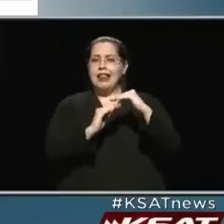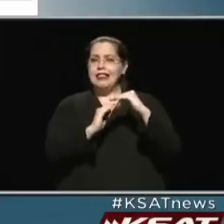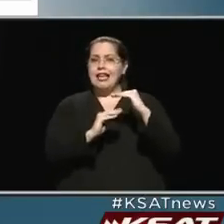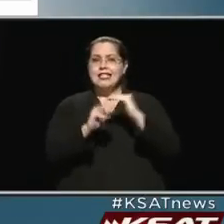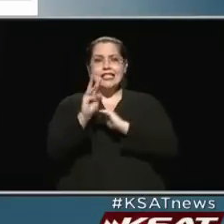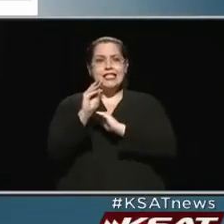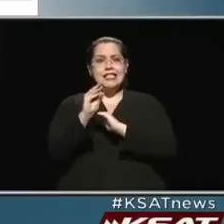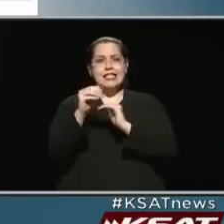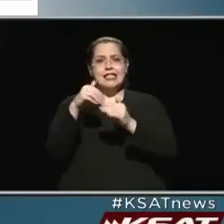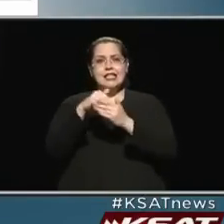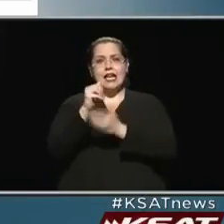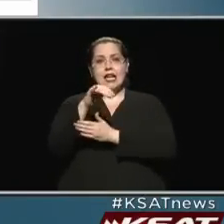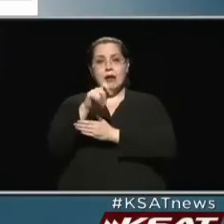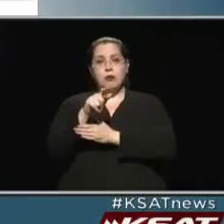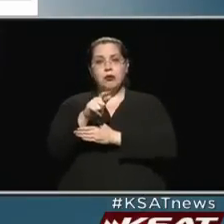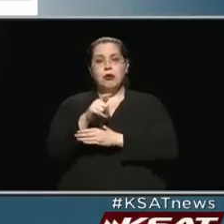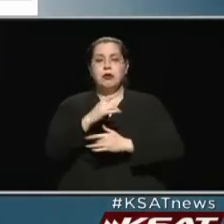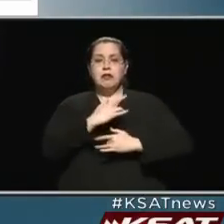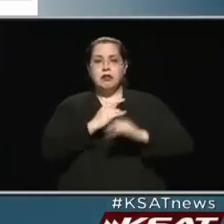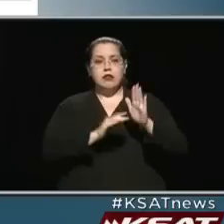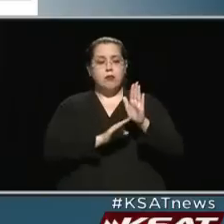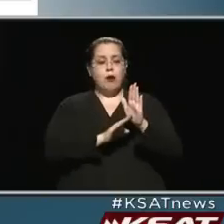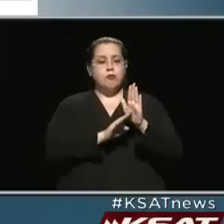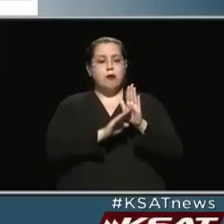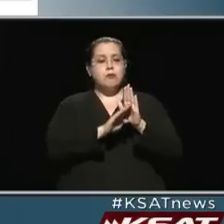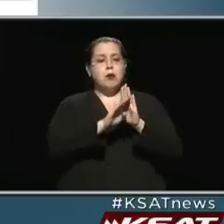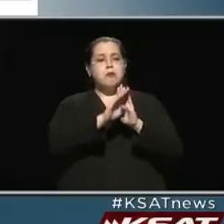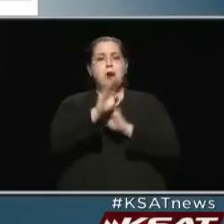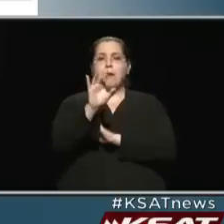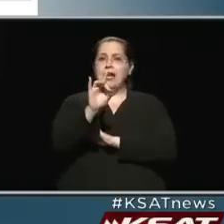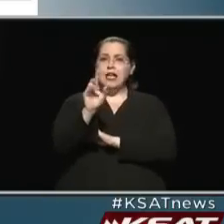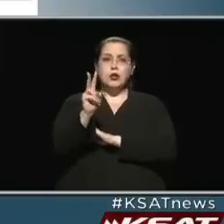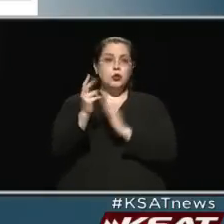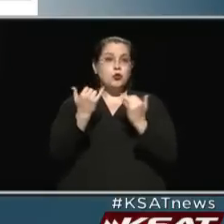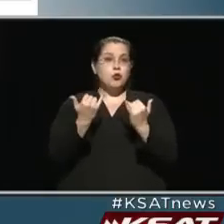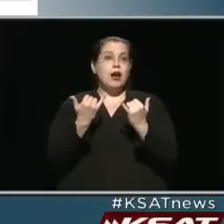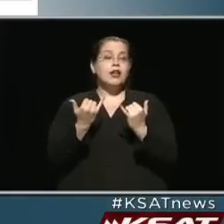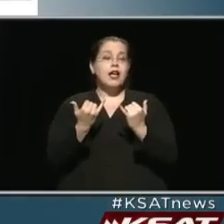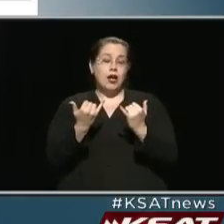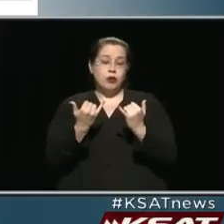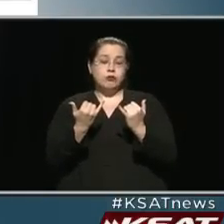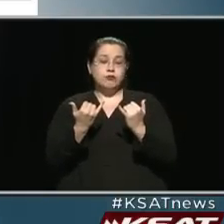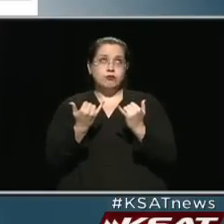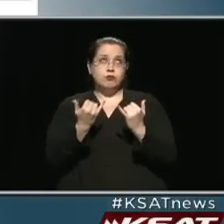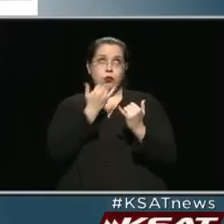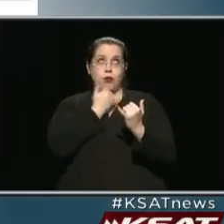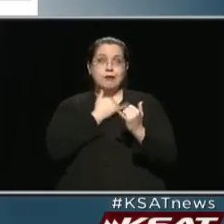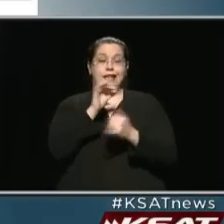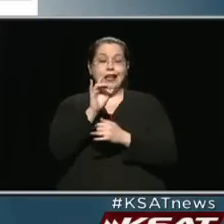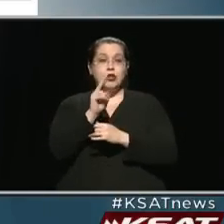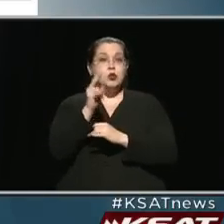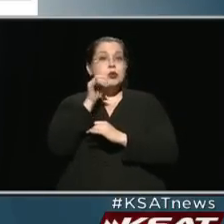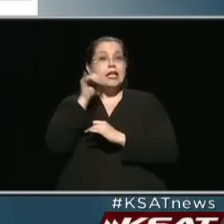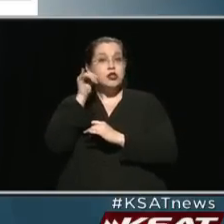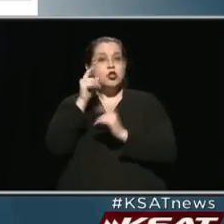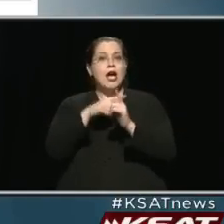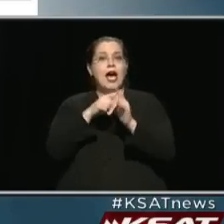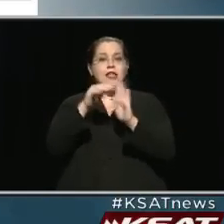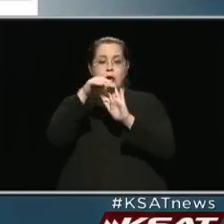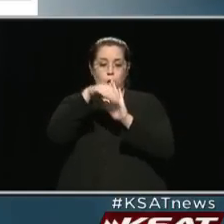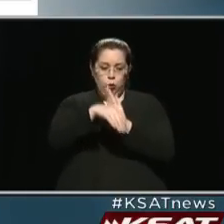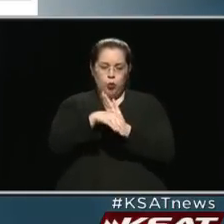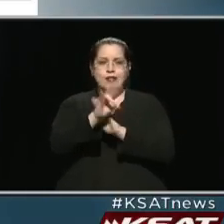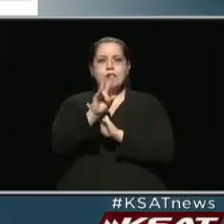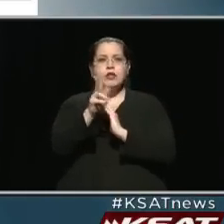individuals in April, they have gradually grown to 82 today before, 82 yesterday before dropping to